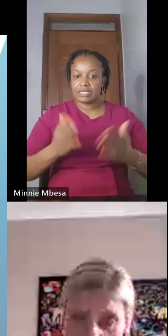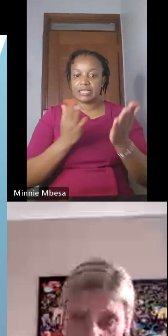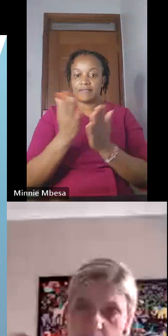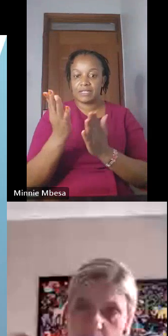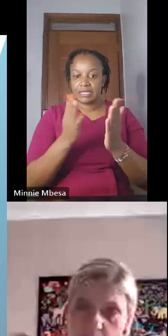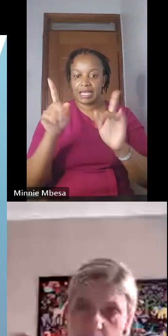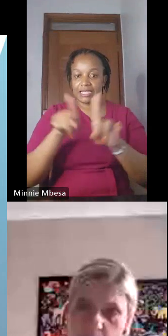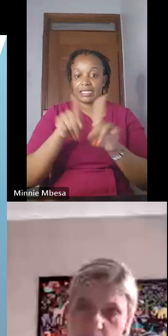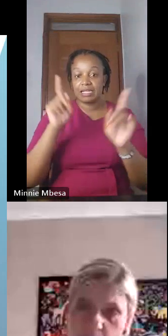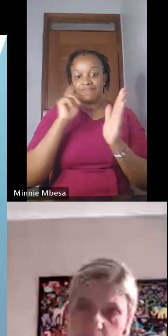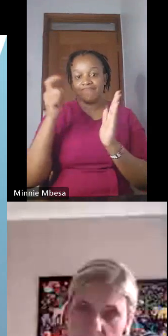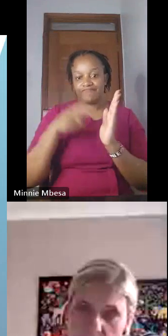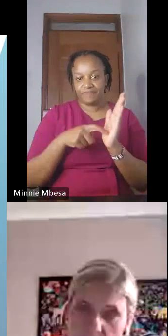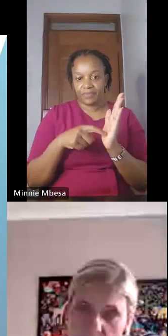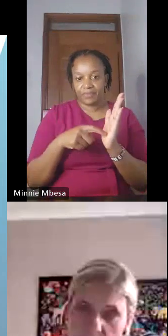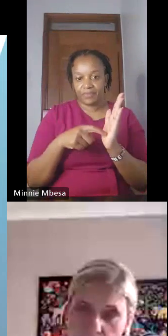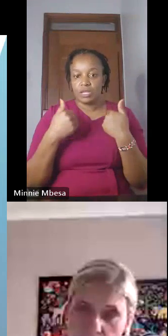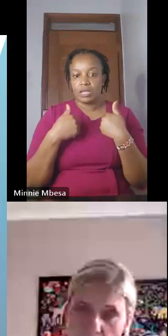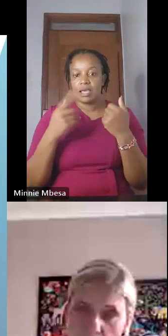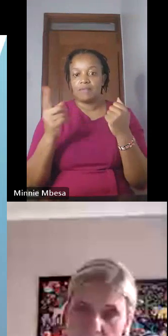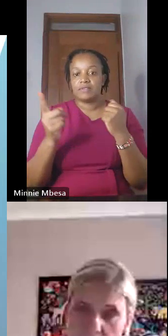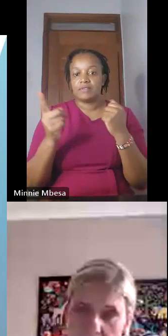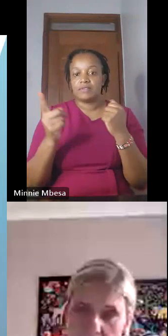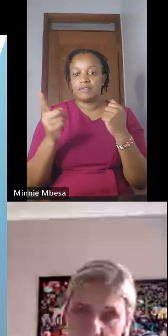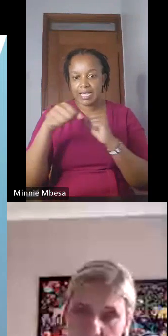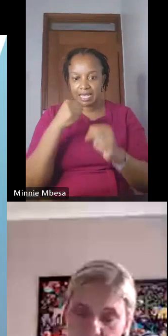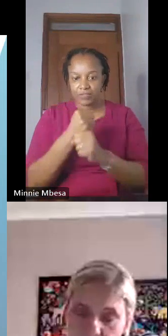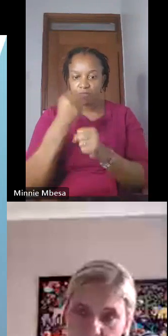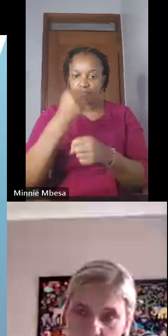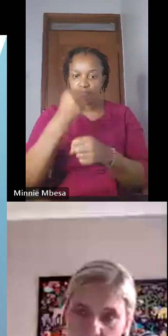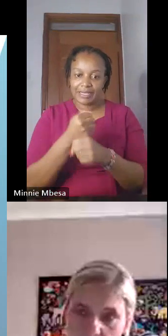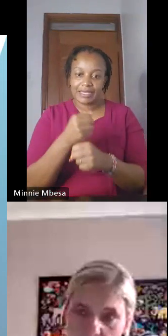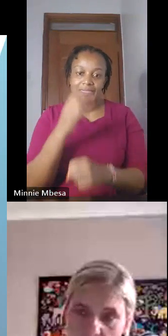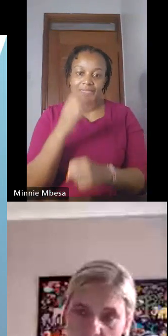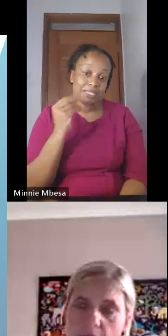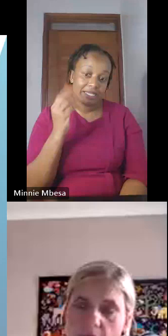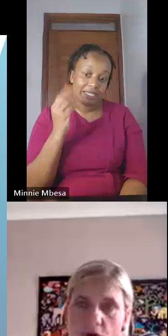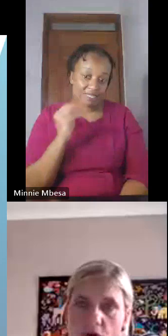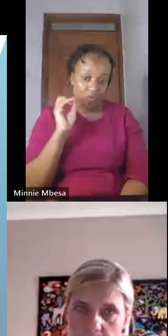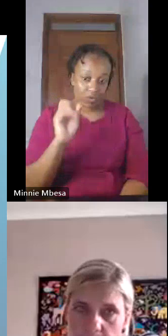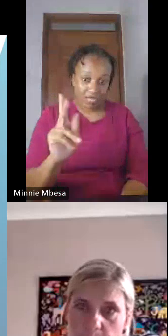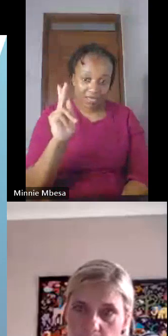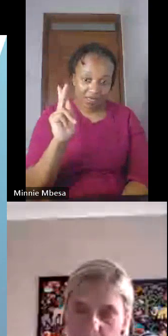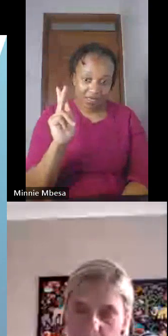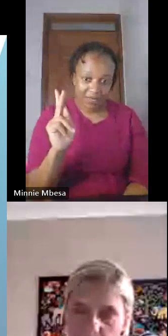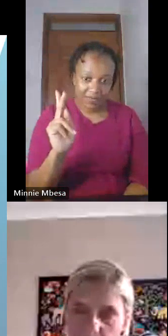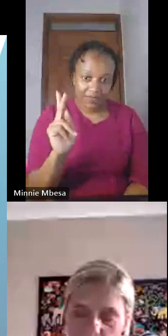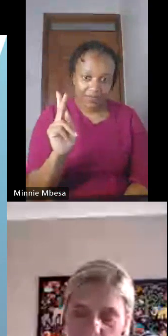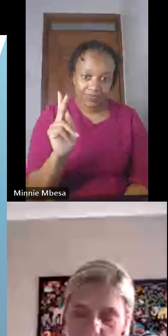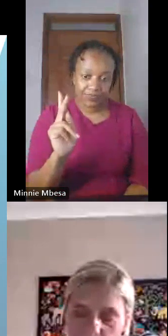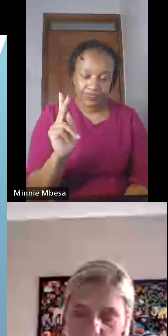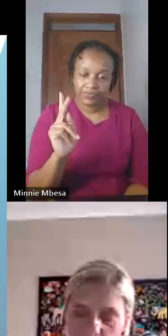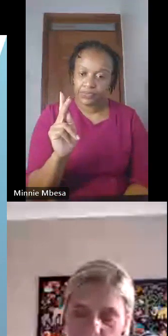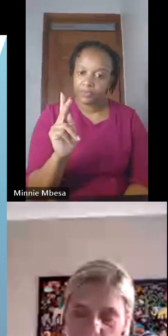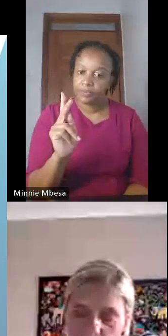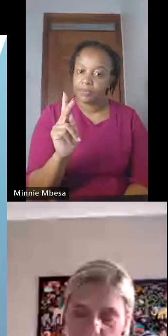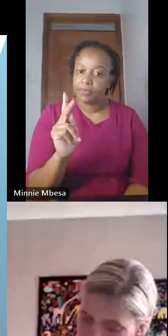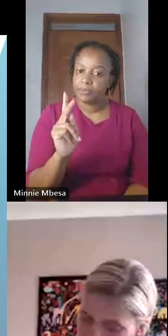have 6 years of work experience. Okay? Yes. Okay. I actually meant